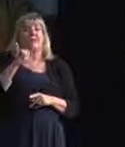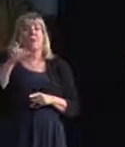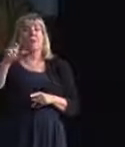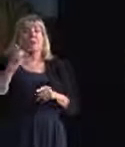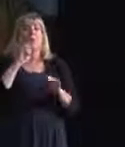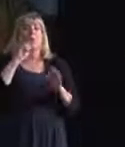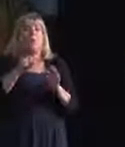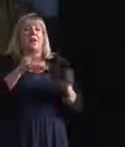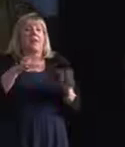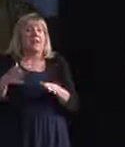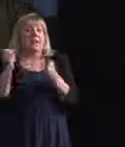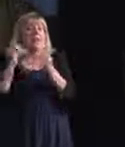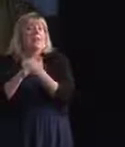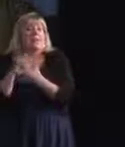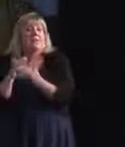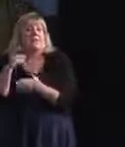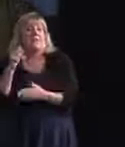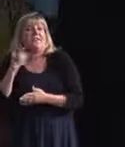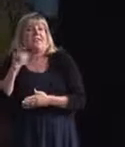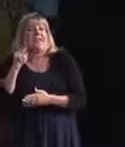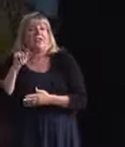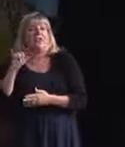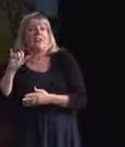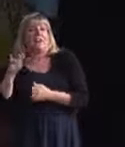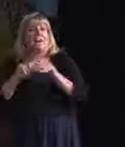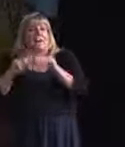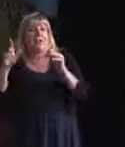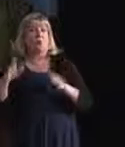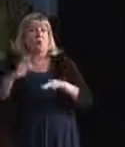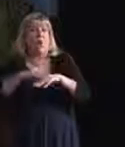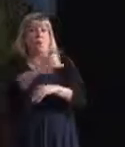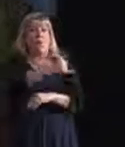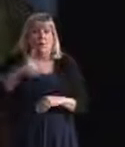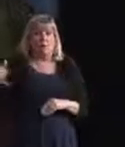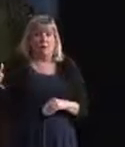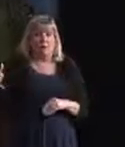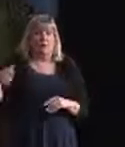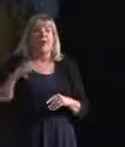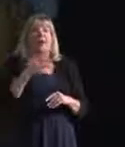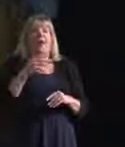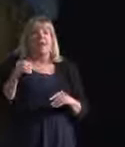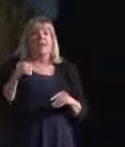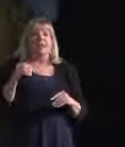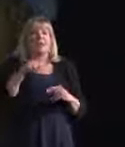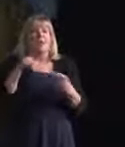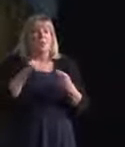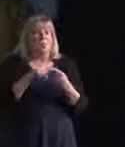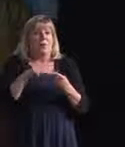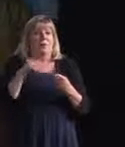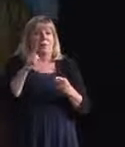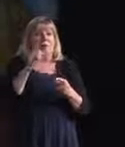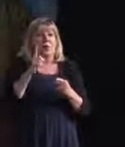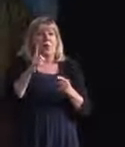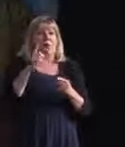of thousands of Haitian immigrants along the border. When it wasn't clear by skin color alone who